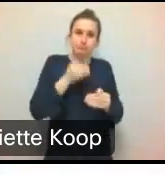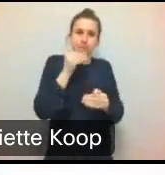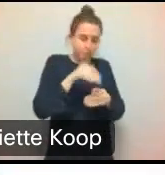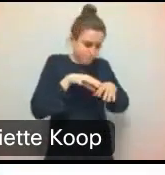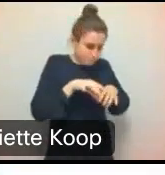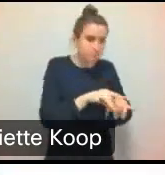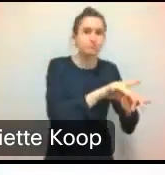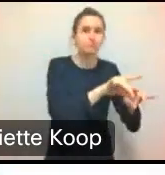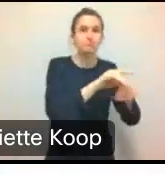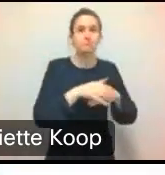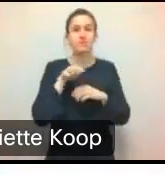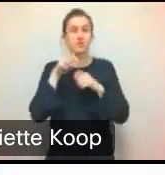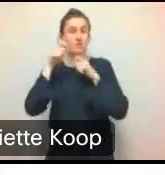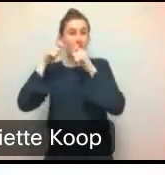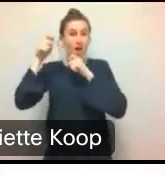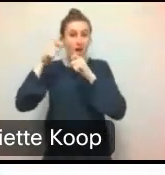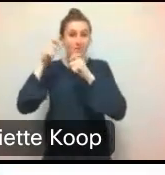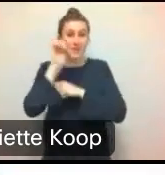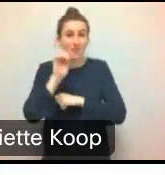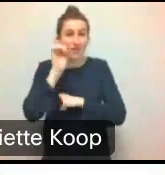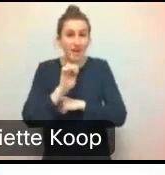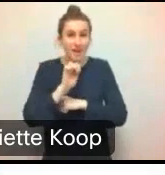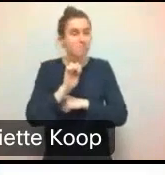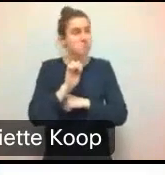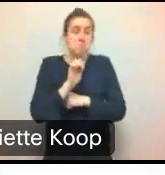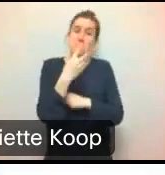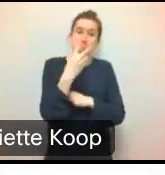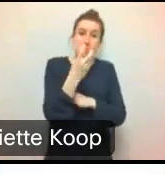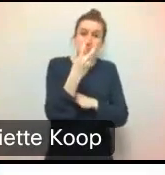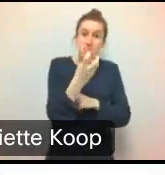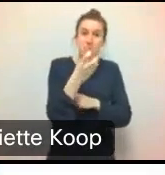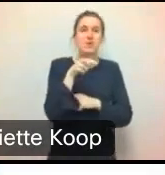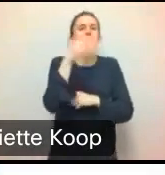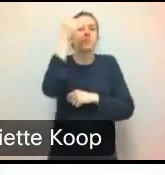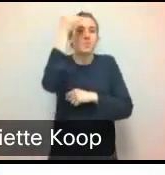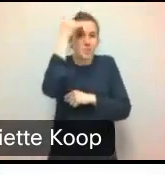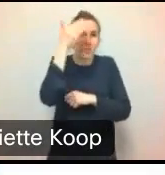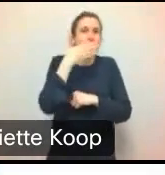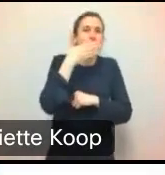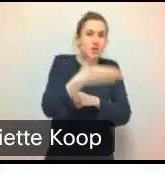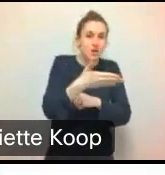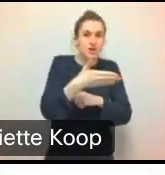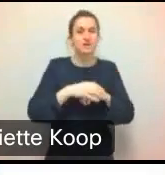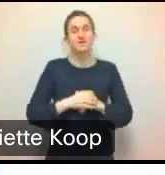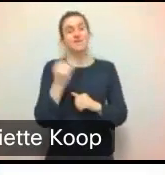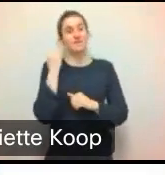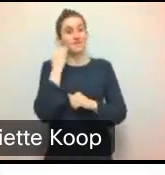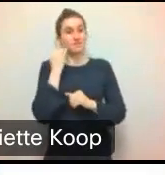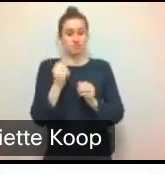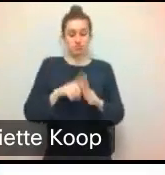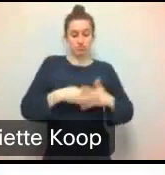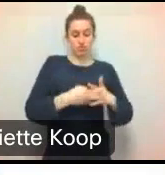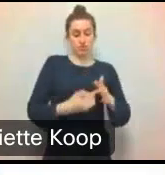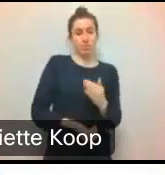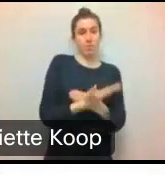didn't floss consistently, even though you know it's good for your gums, but that comes over time. Let's say you start doing it in the morning and then you